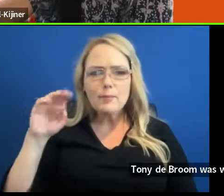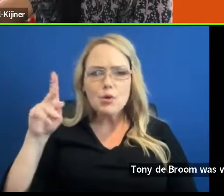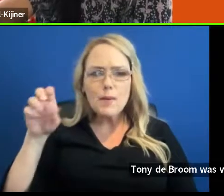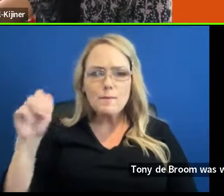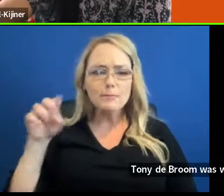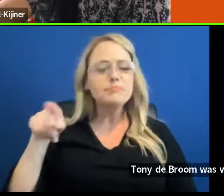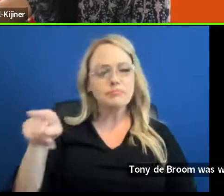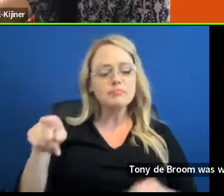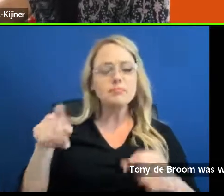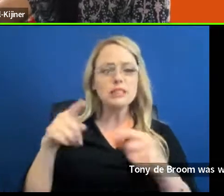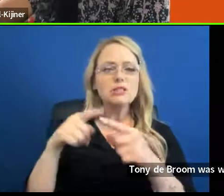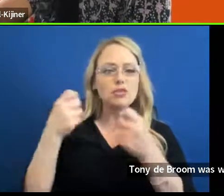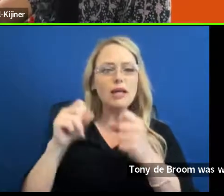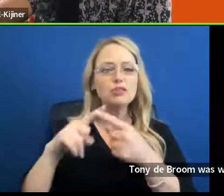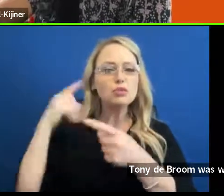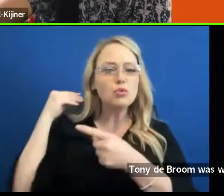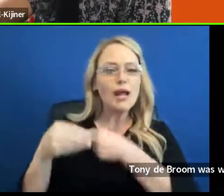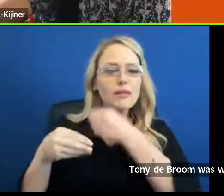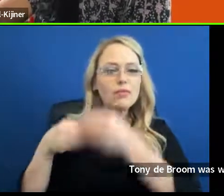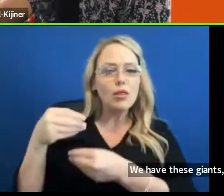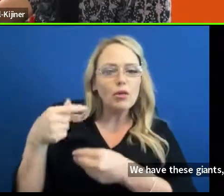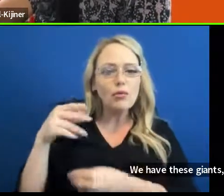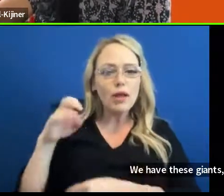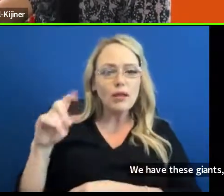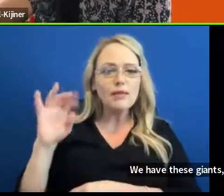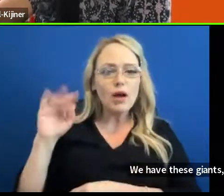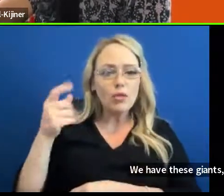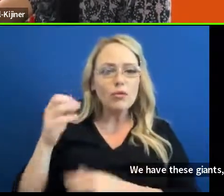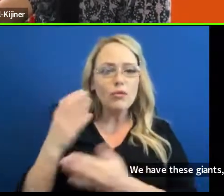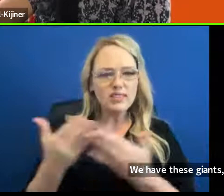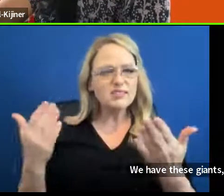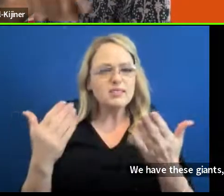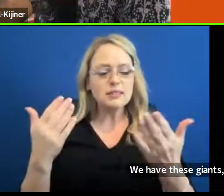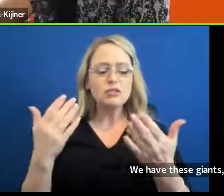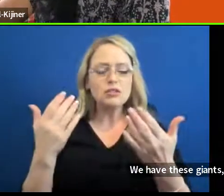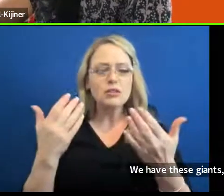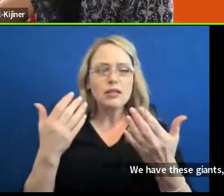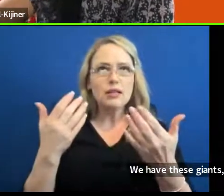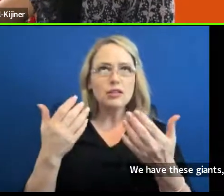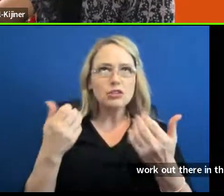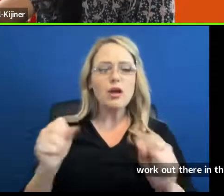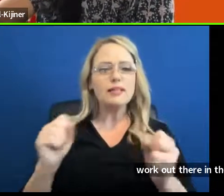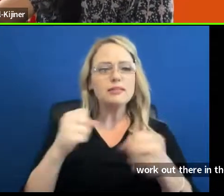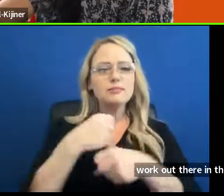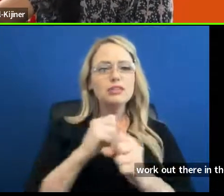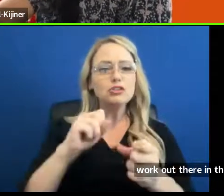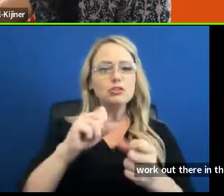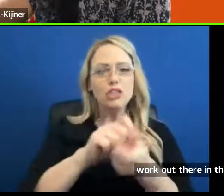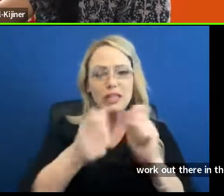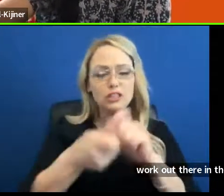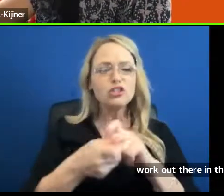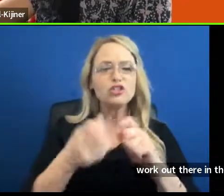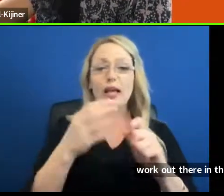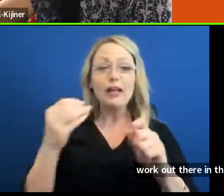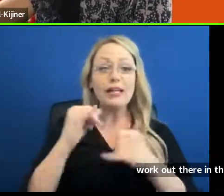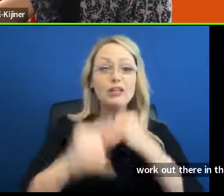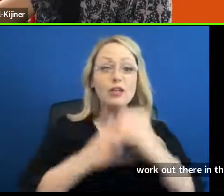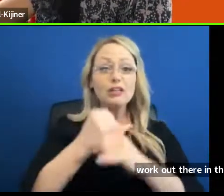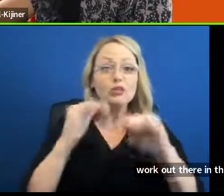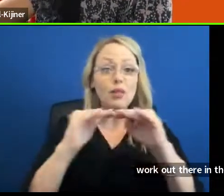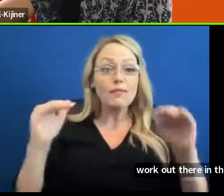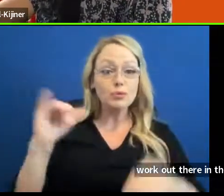these elders who've done the work out there in the international space. And then there's also, of course, you know, on the ground, you